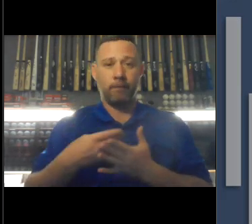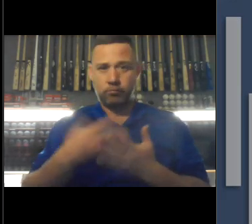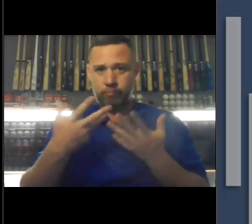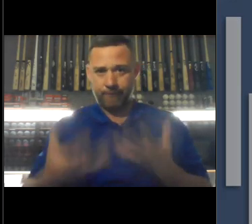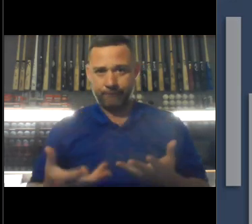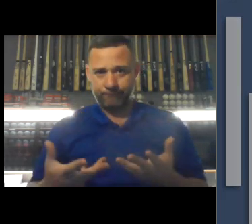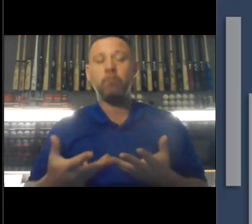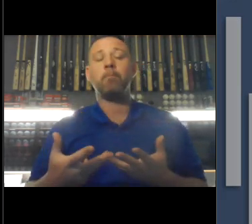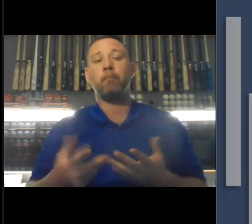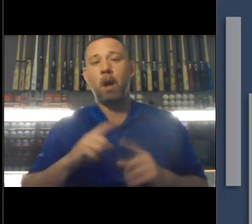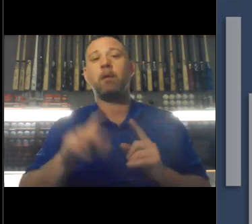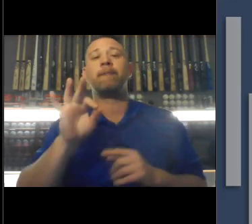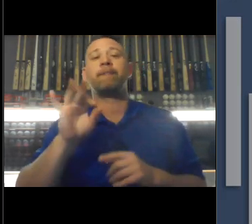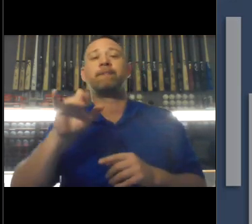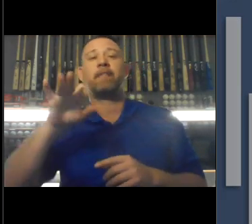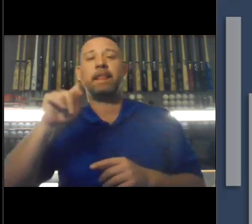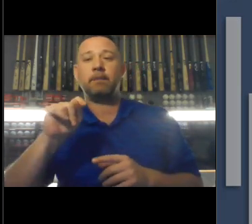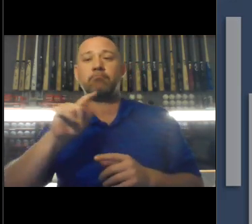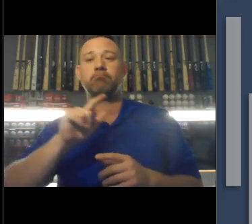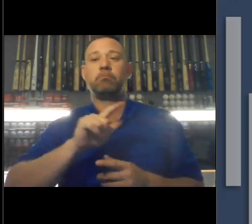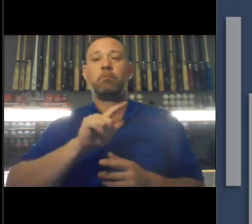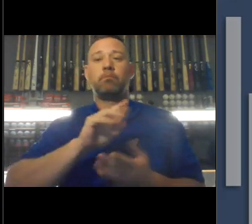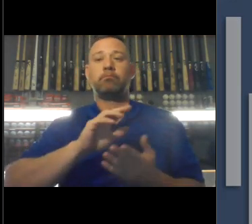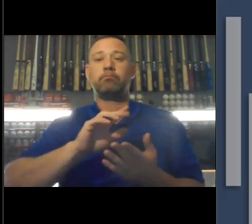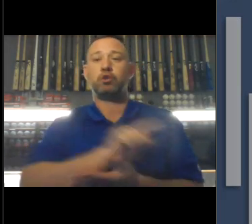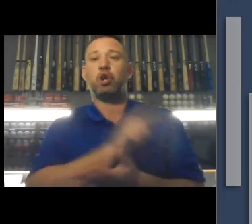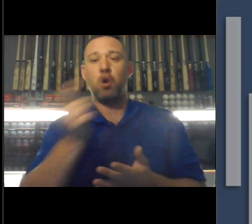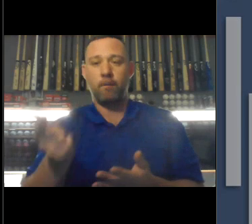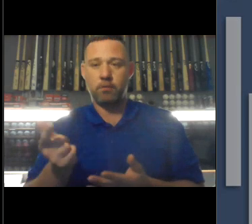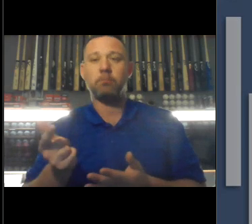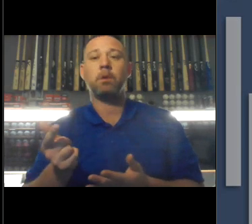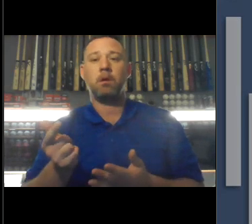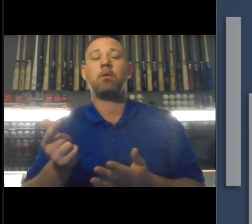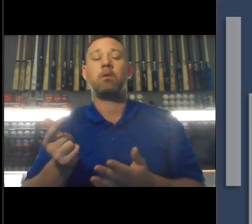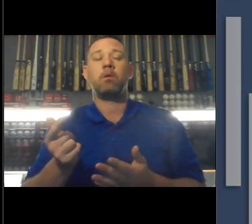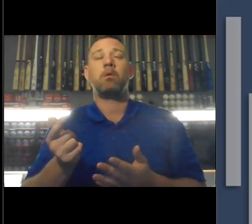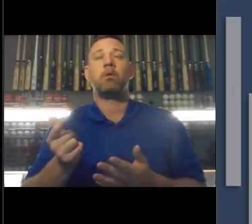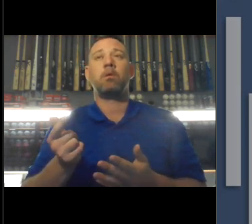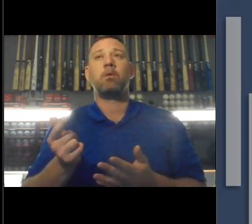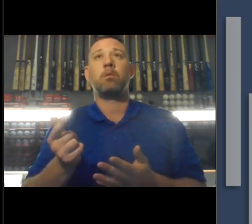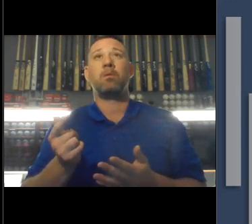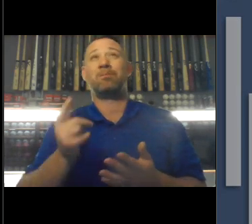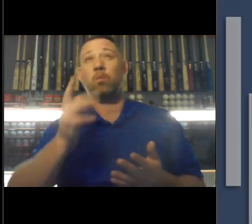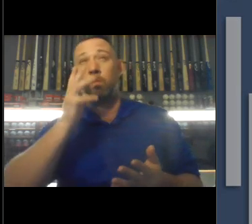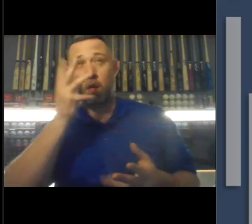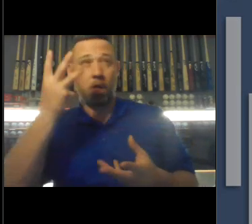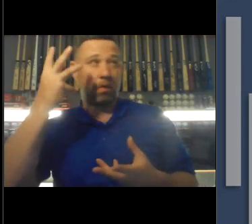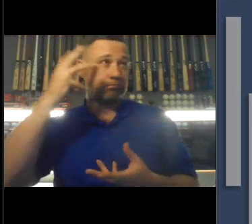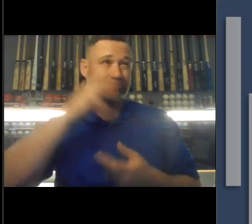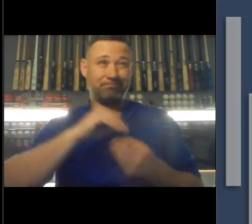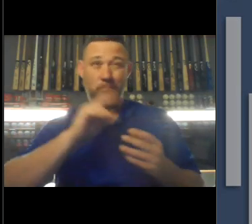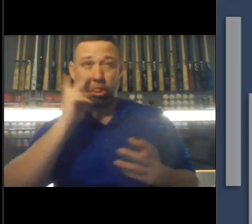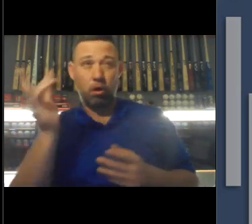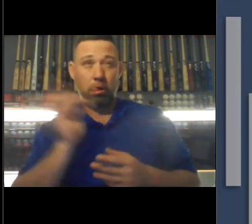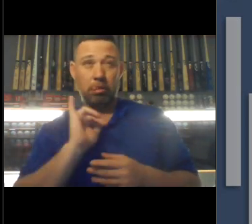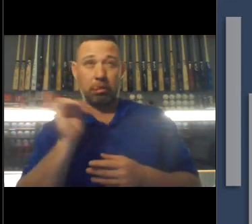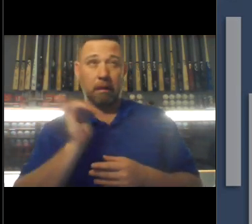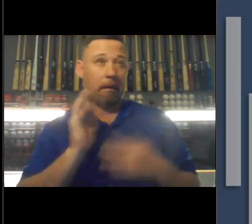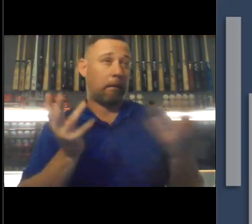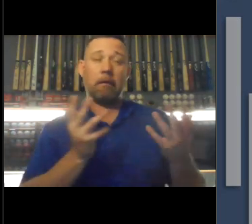on fleet turnover, heavy duty truck fleet turnover. We haven't quantified what that program is going to look like just yet.